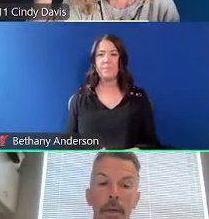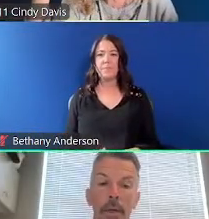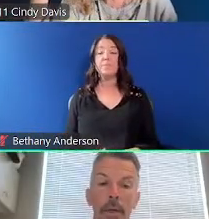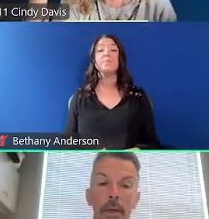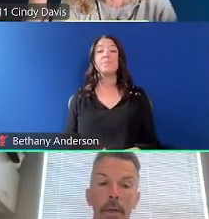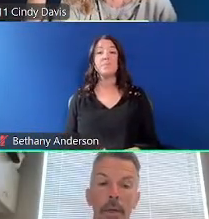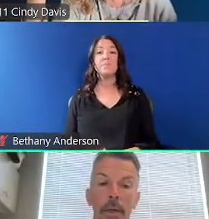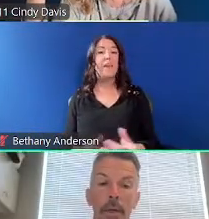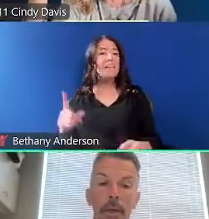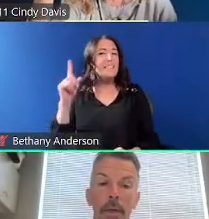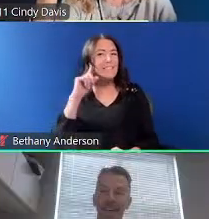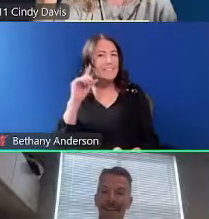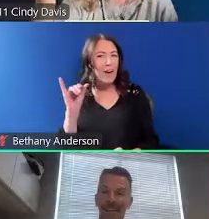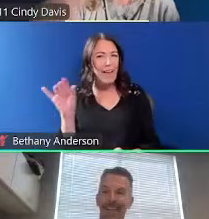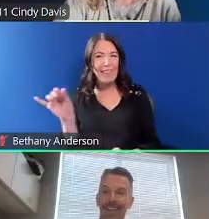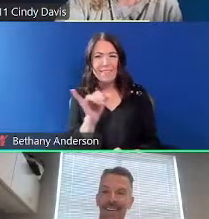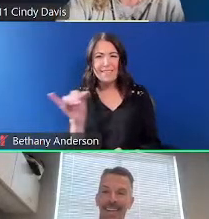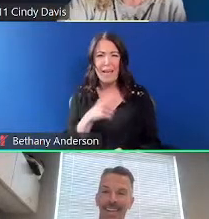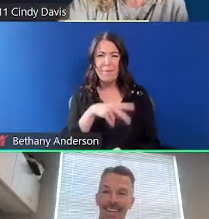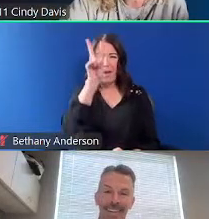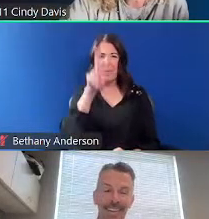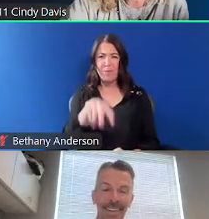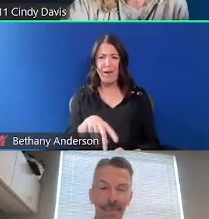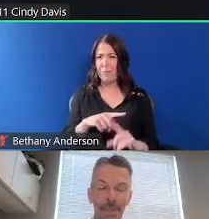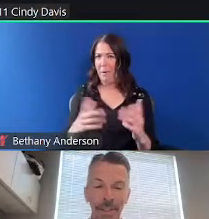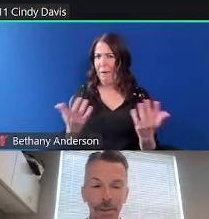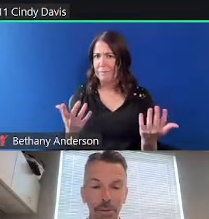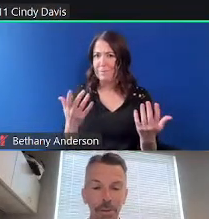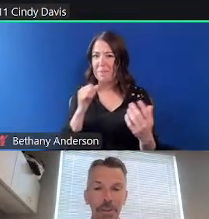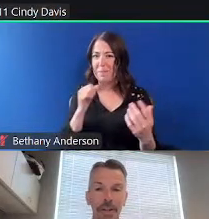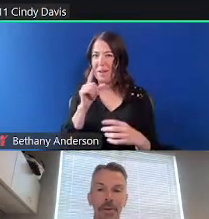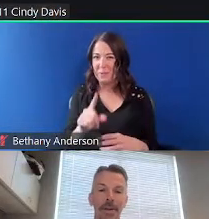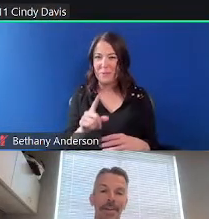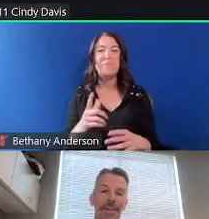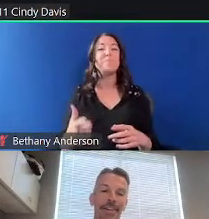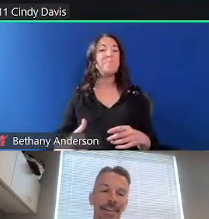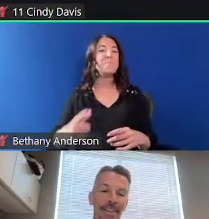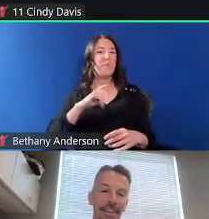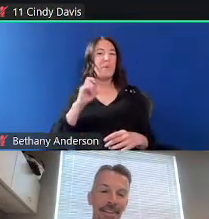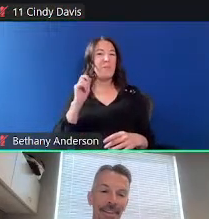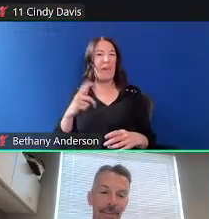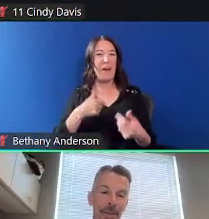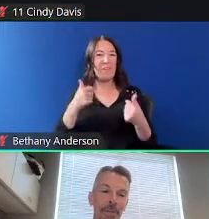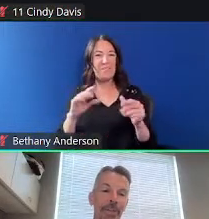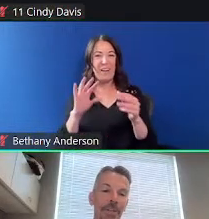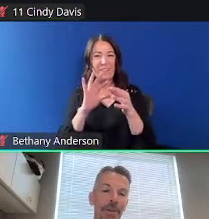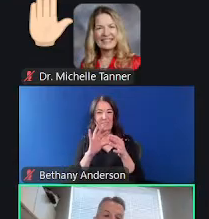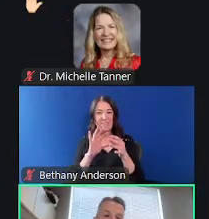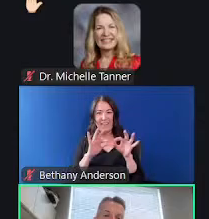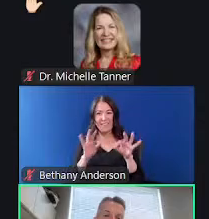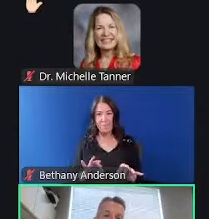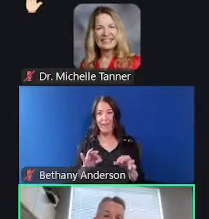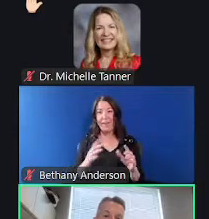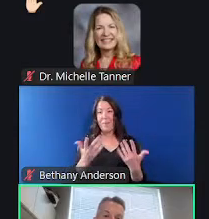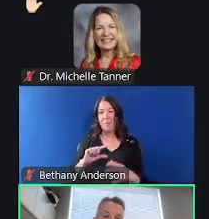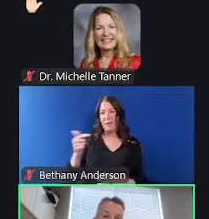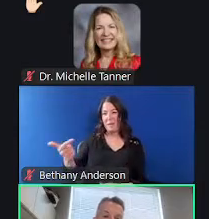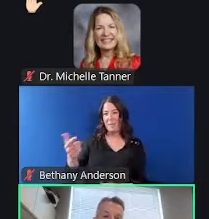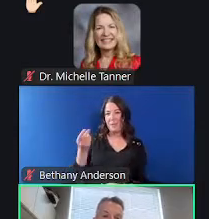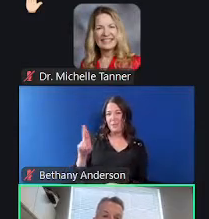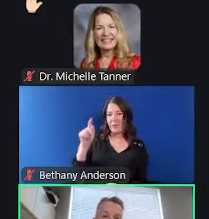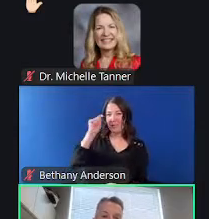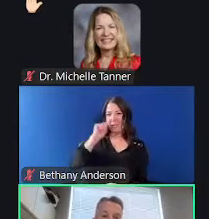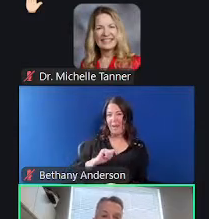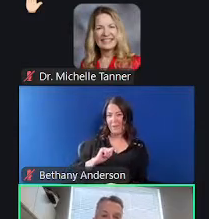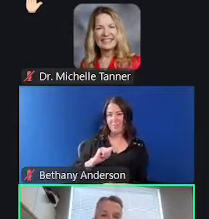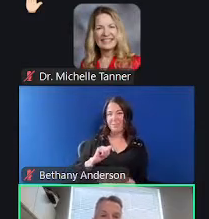Yeah, it sounded like it when I read it, but I'm not sure. Yeah, let me take the first stab at it, and then Dr. Tanner may be able to jump in